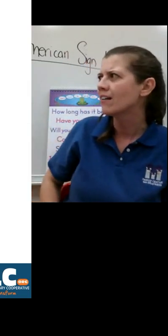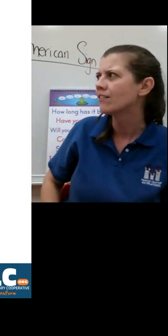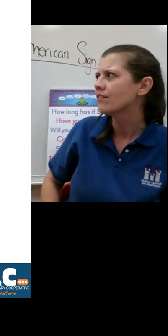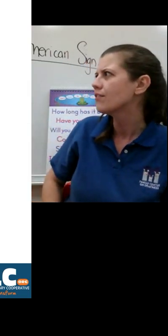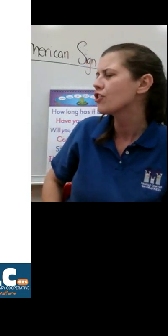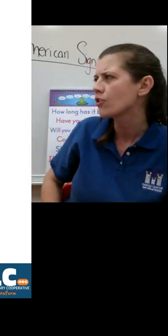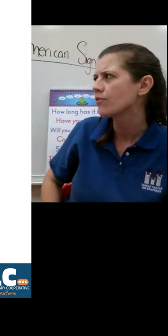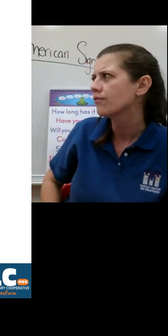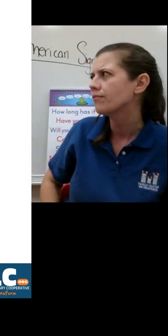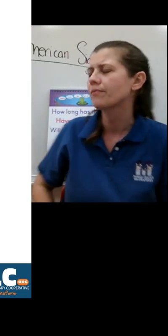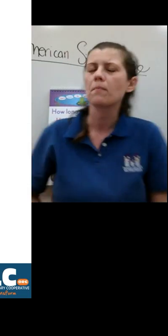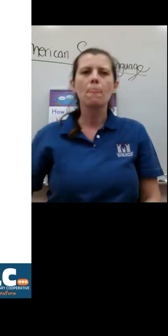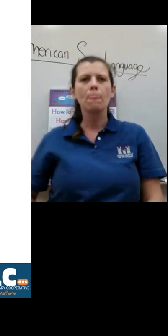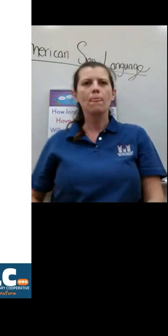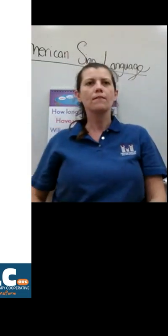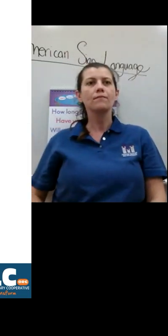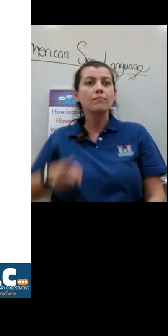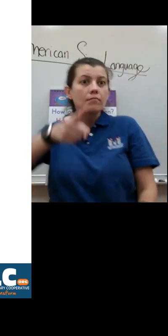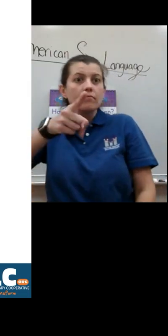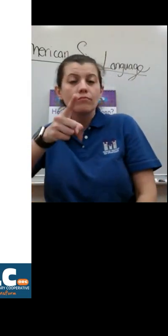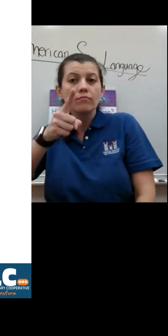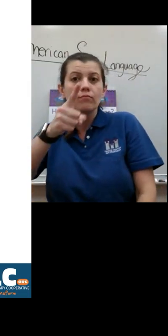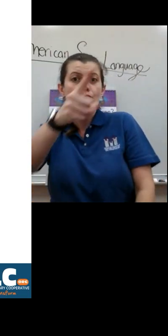Will you come again soon?